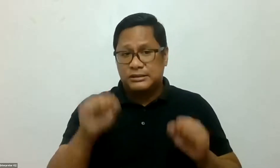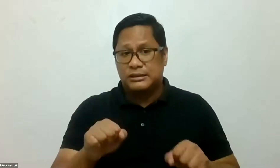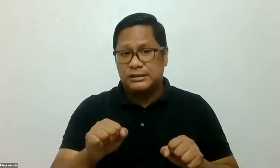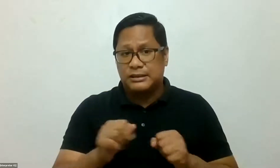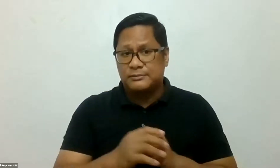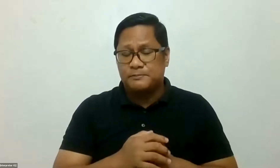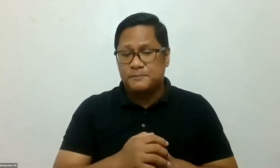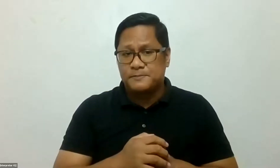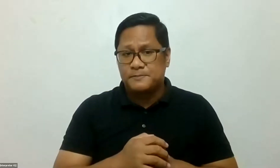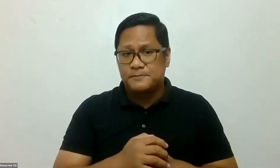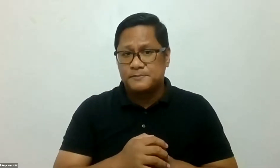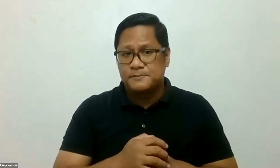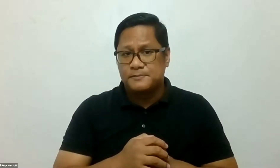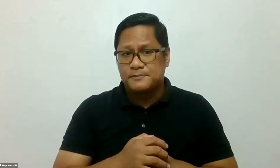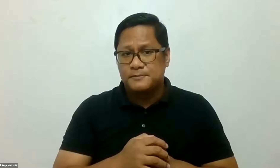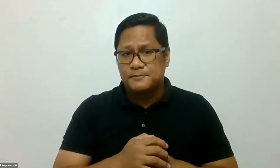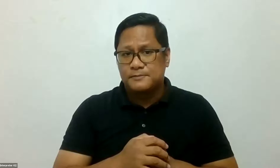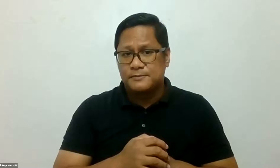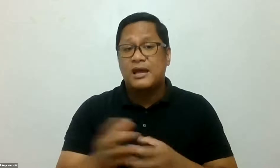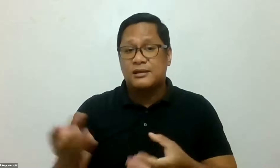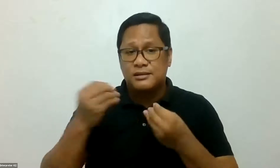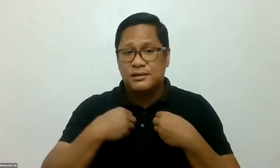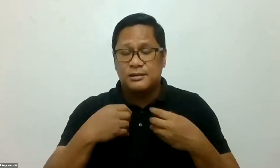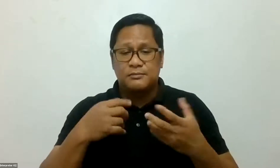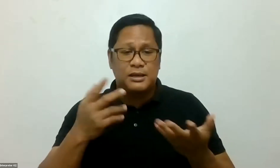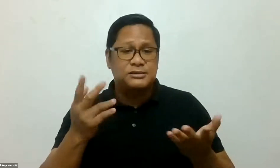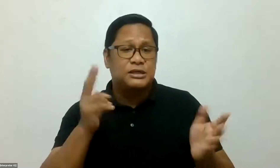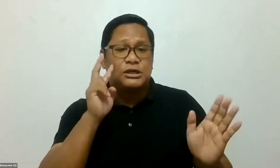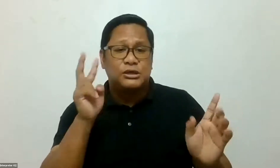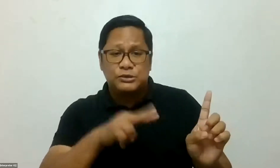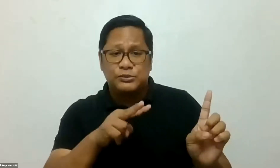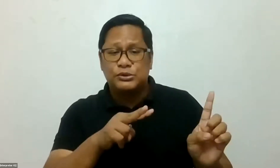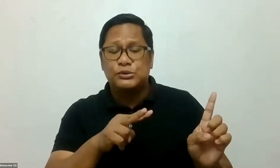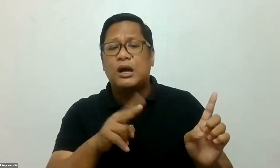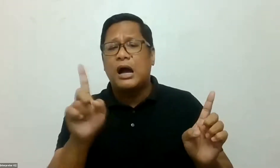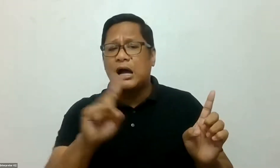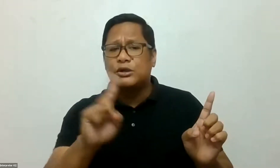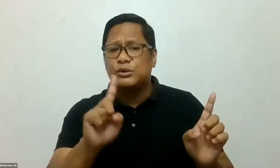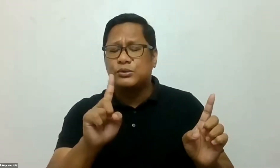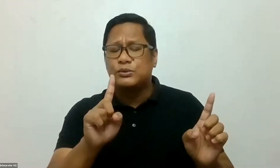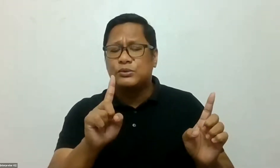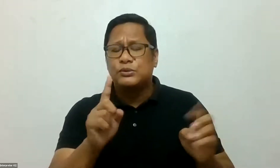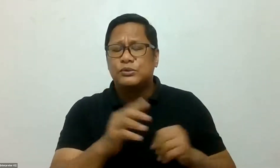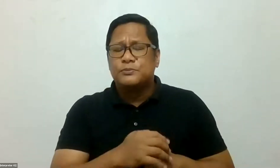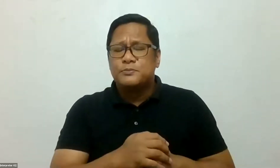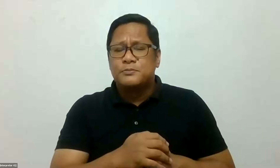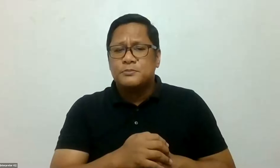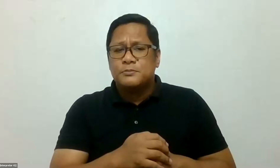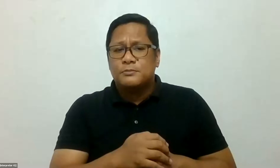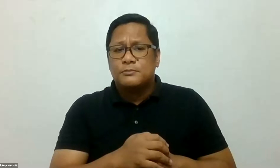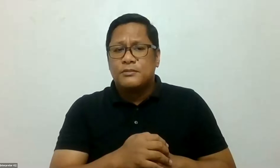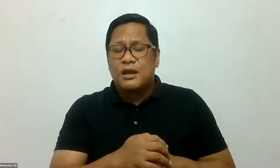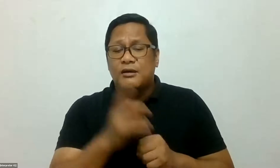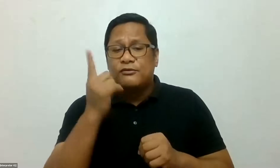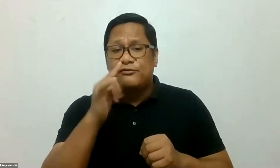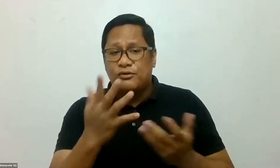actually give us some insight on what would it actually take in terms